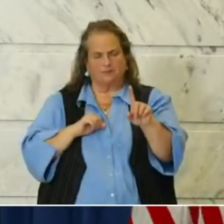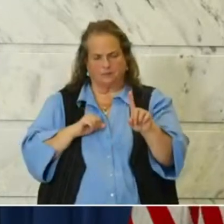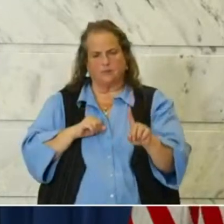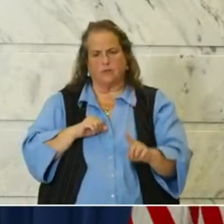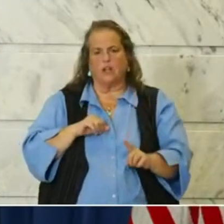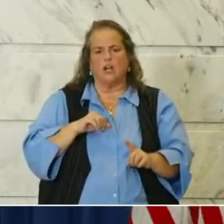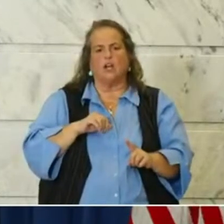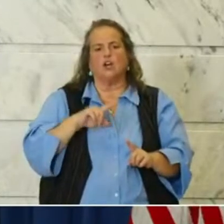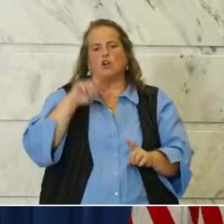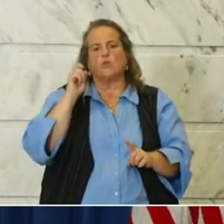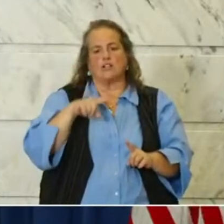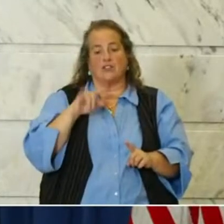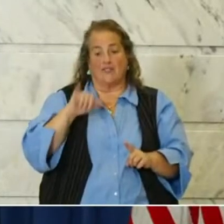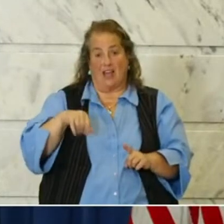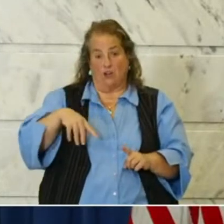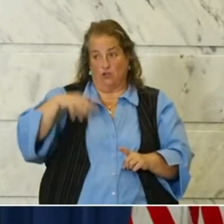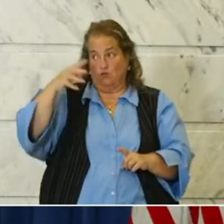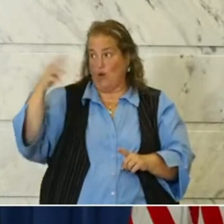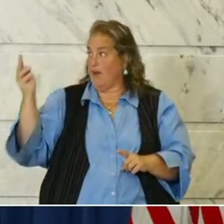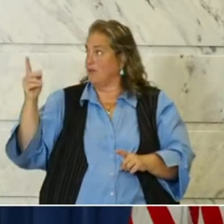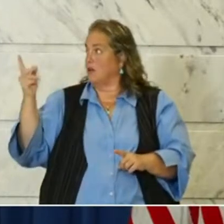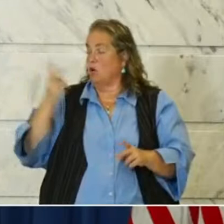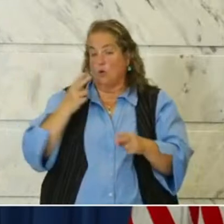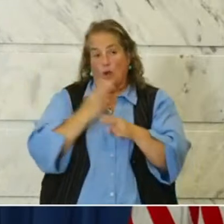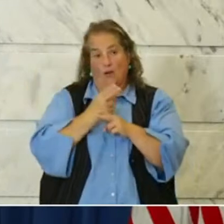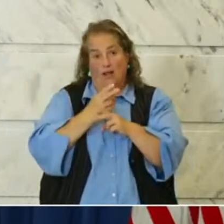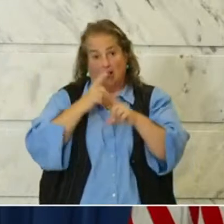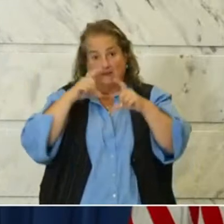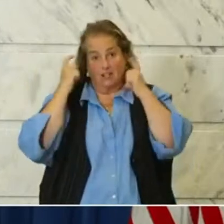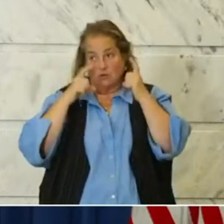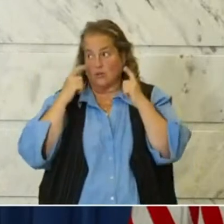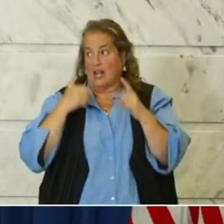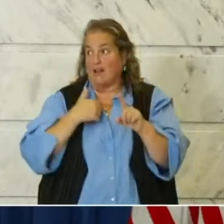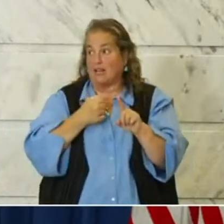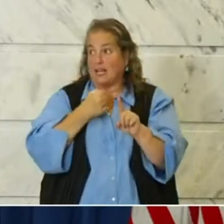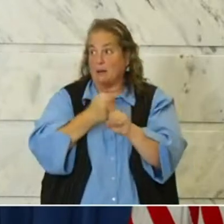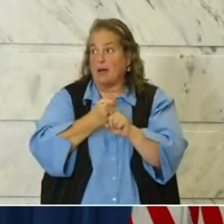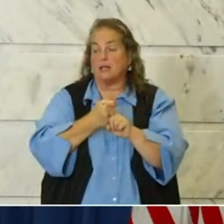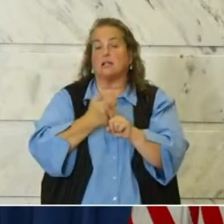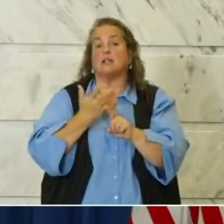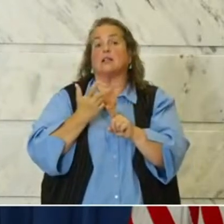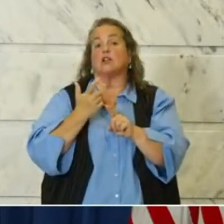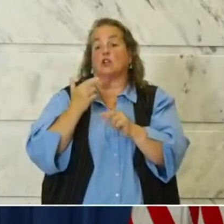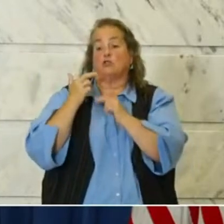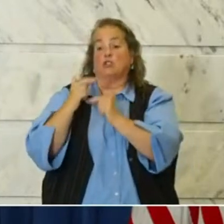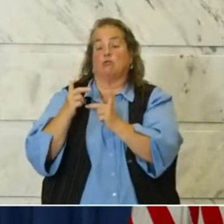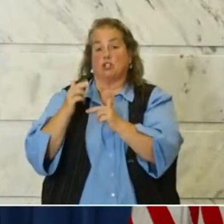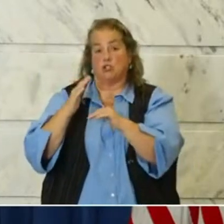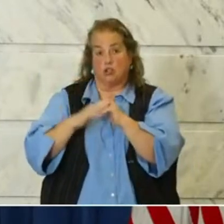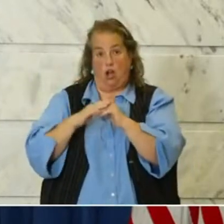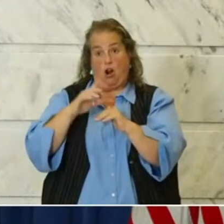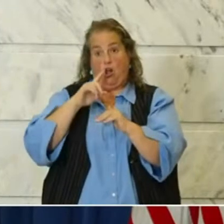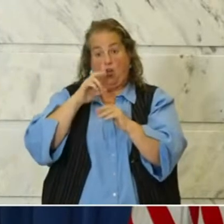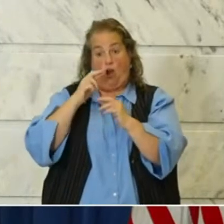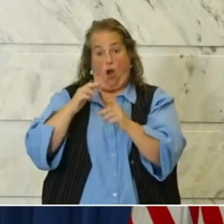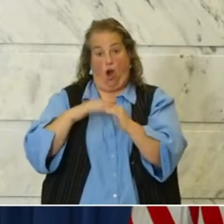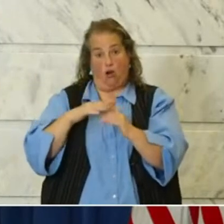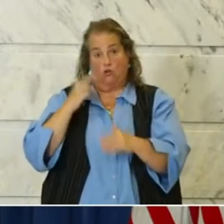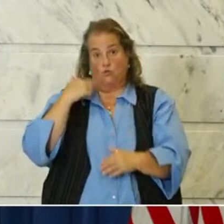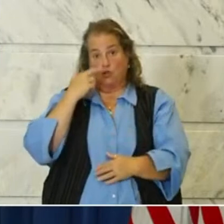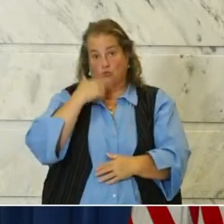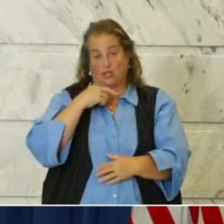us seeing wearing facial coverings having an impact. Is the restrictions are the restrictions on